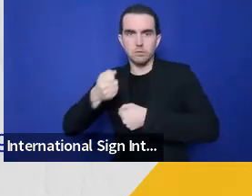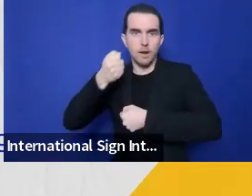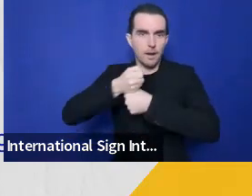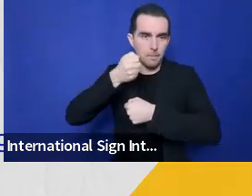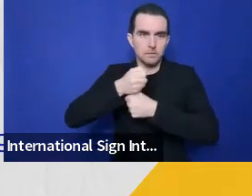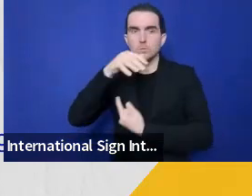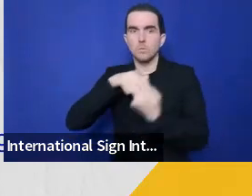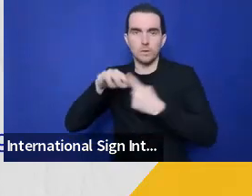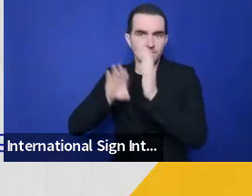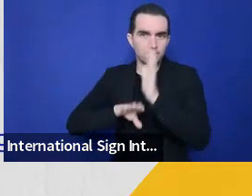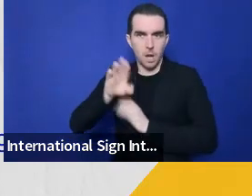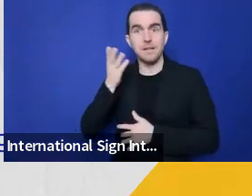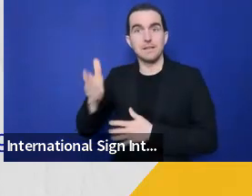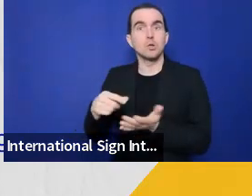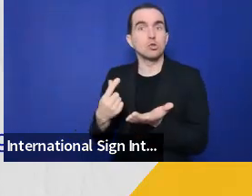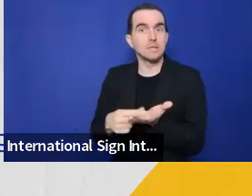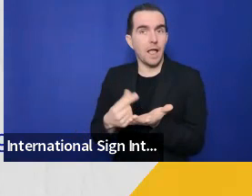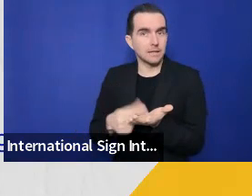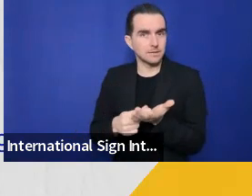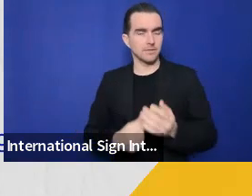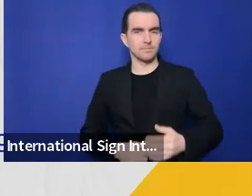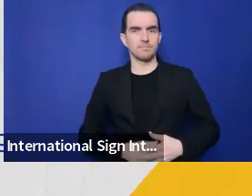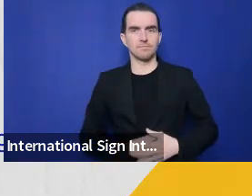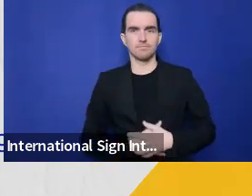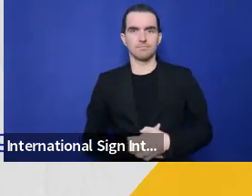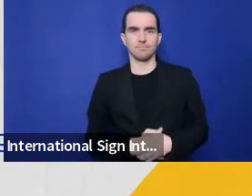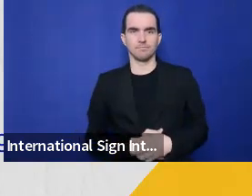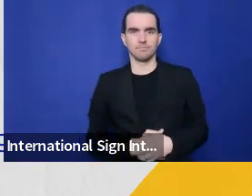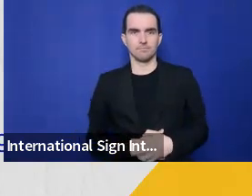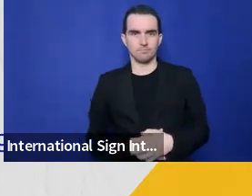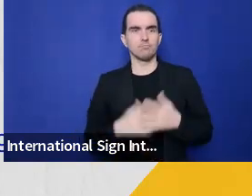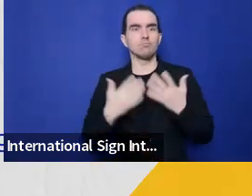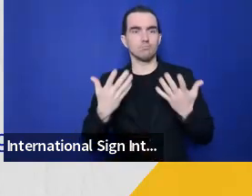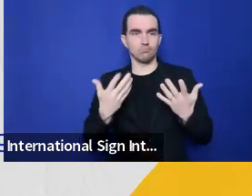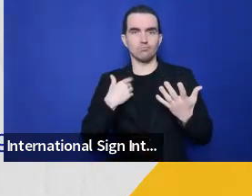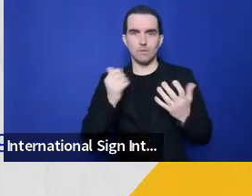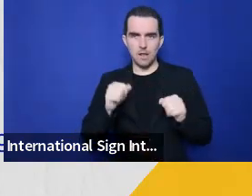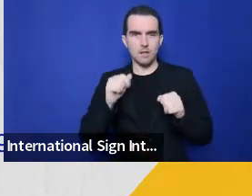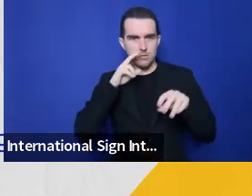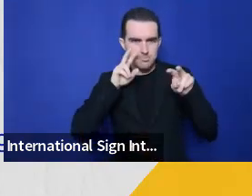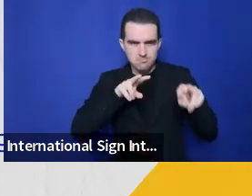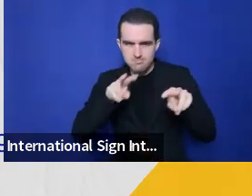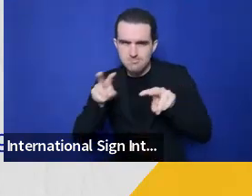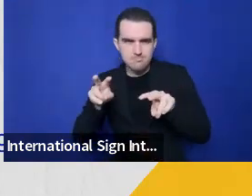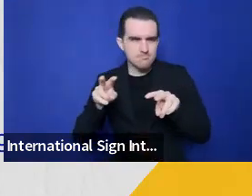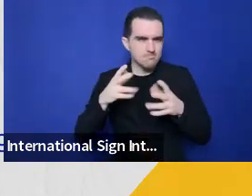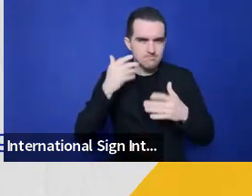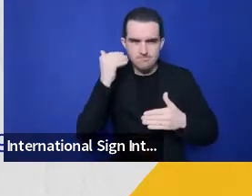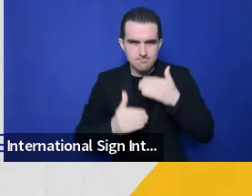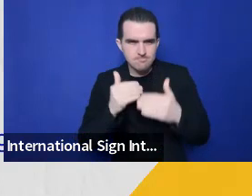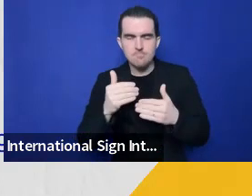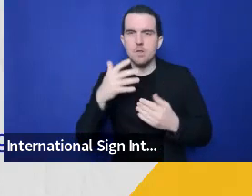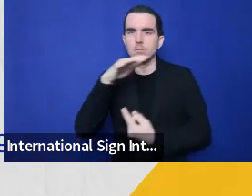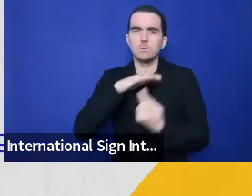us. But before we get to that, we're very, very pleased to be welcomed by Ms. Achayo